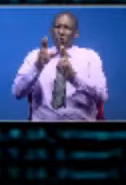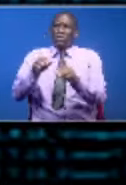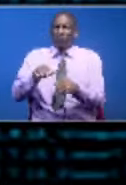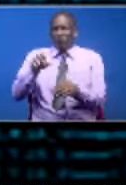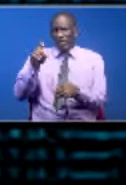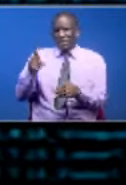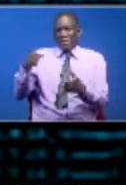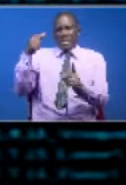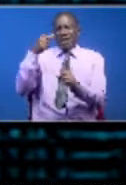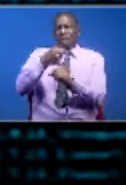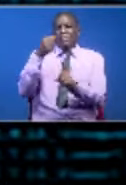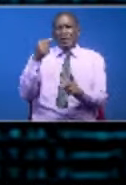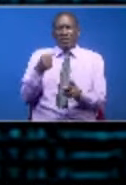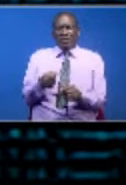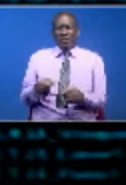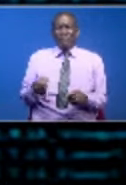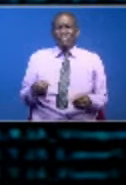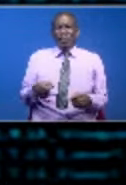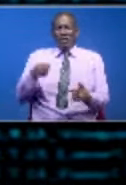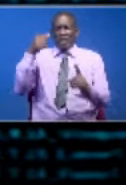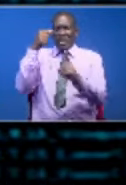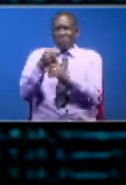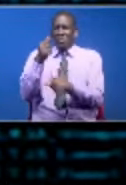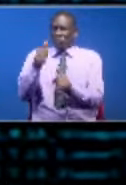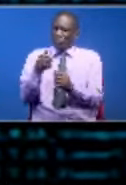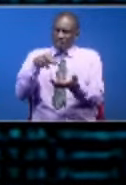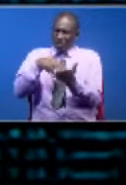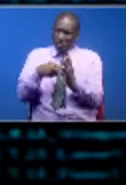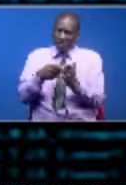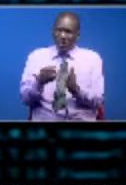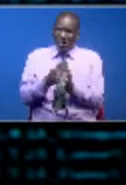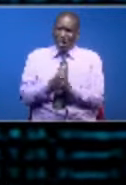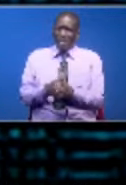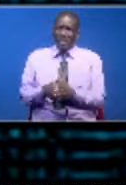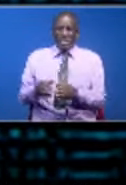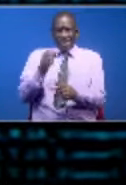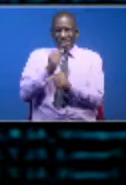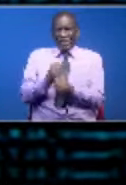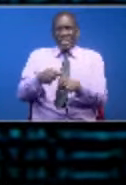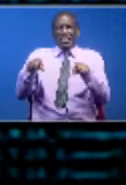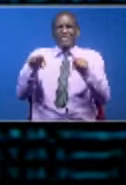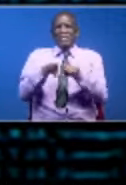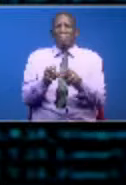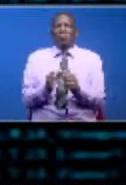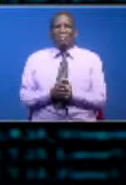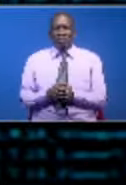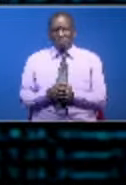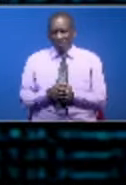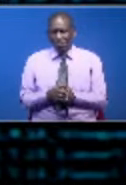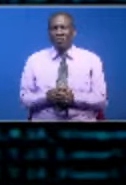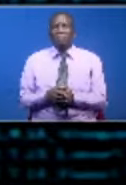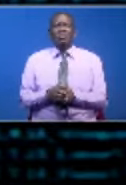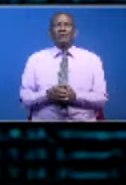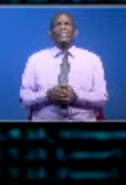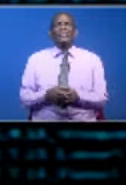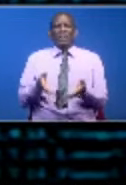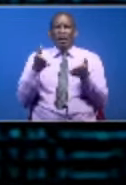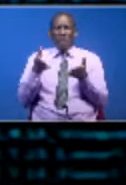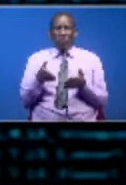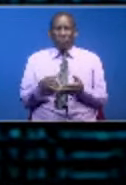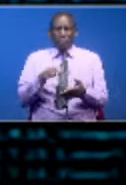impact, the impact that he means and I did are the same, right? Now,